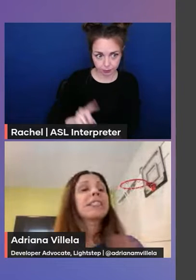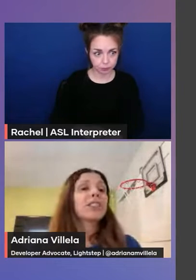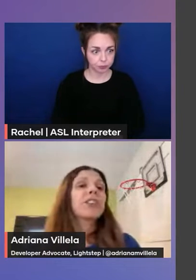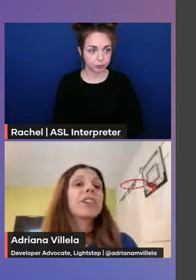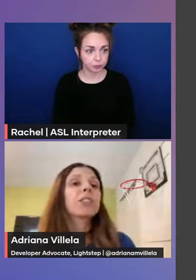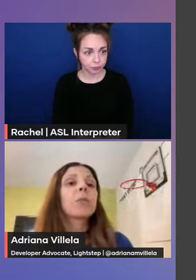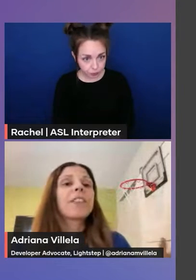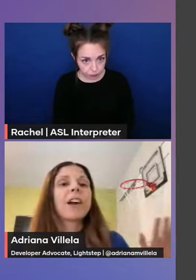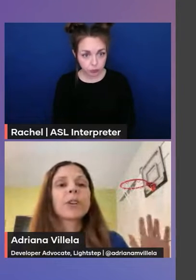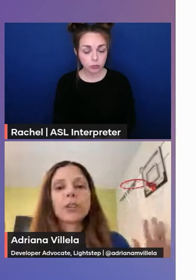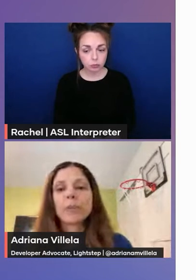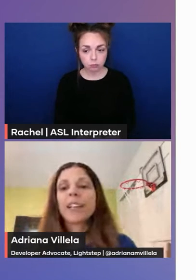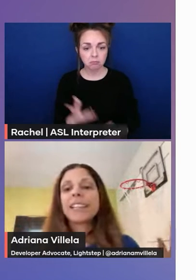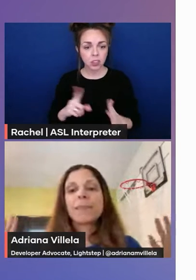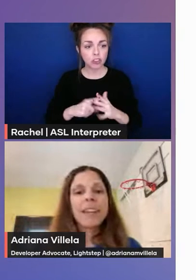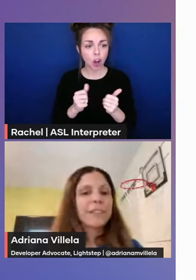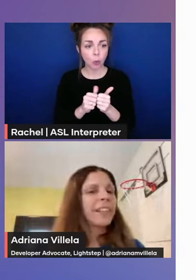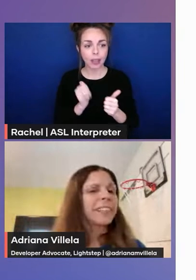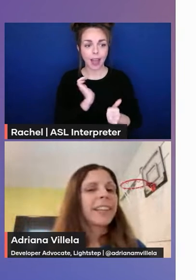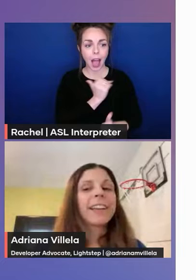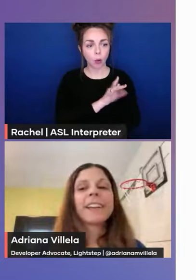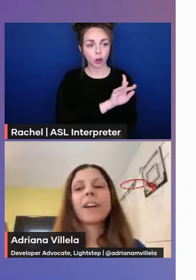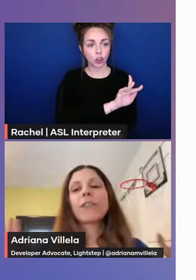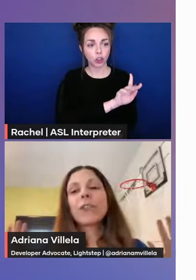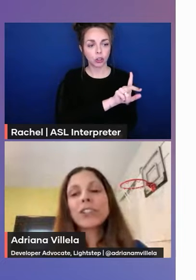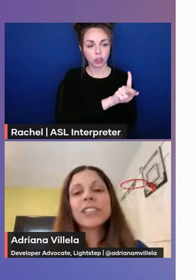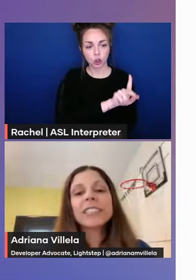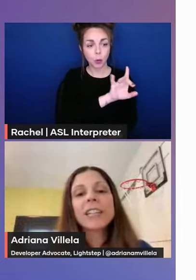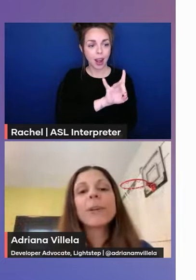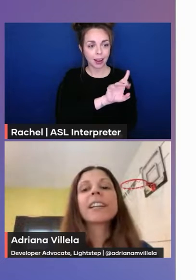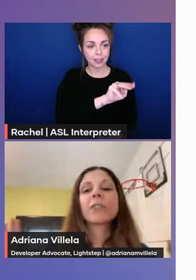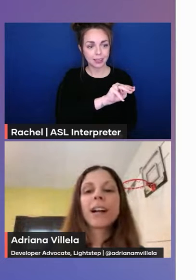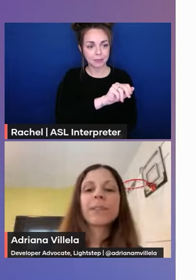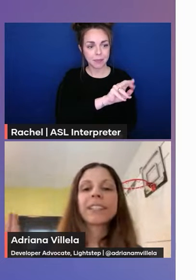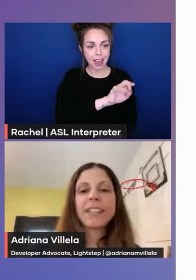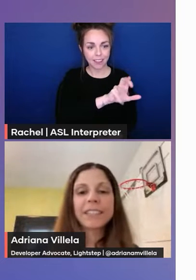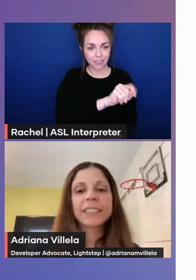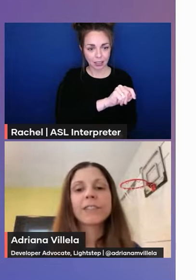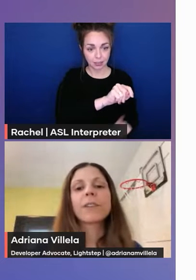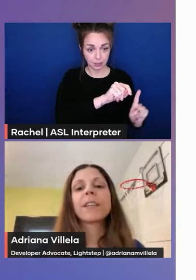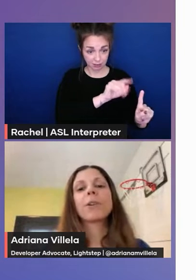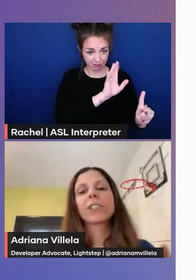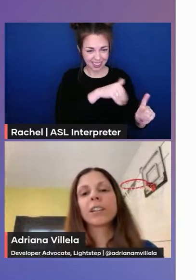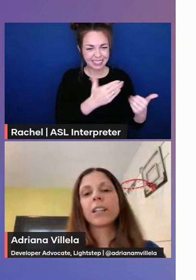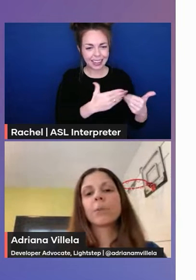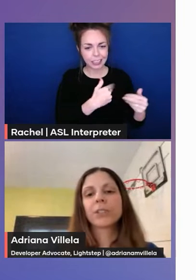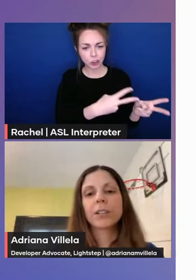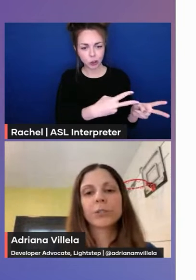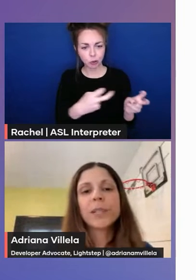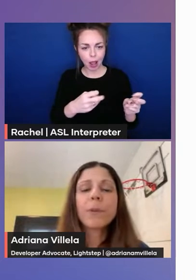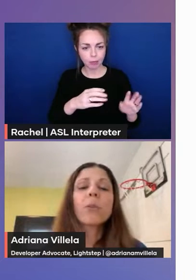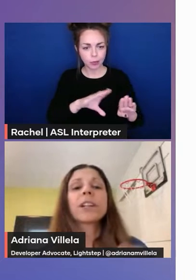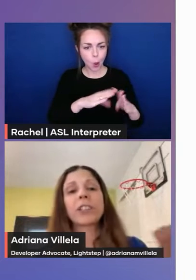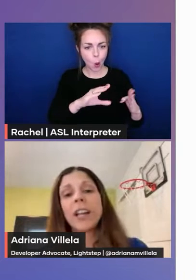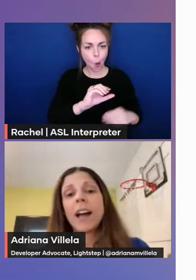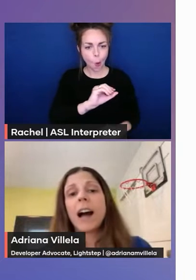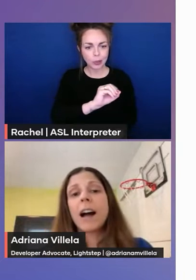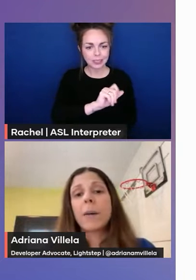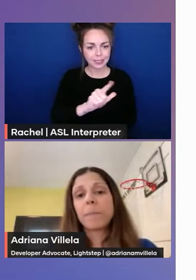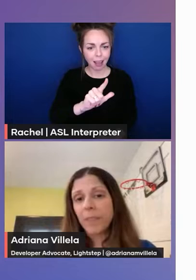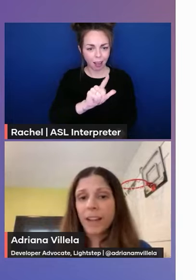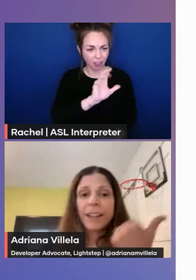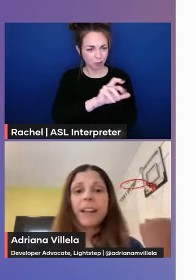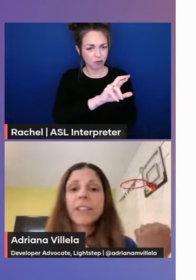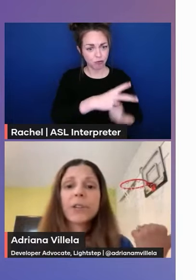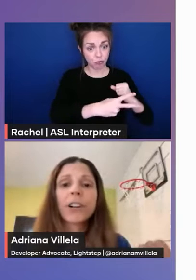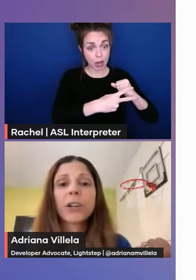So let's start with our Kubernetes manifest. Now, fortunately, we can grab this easily from the OTel Helm Charts repo, which